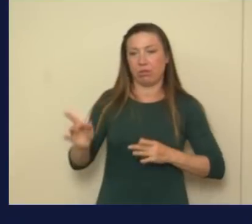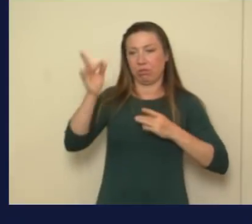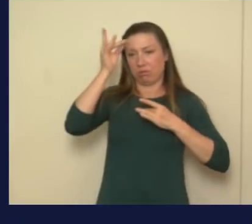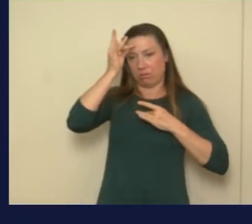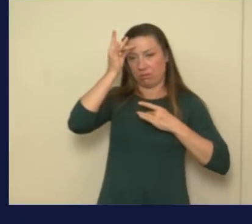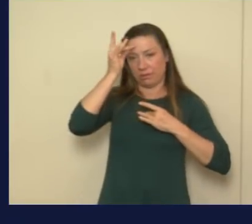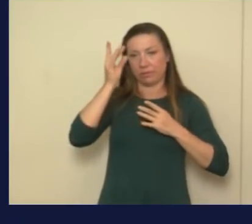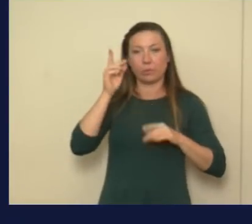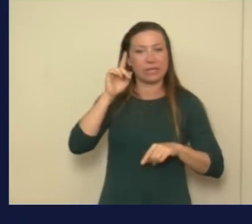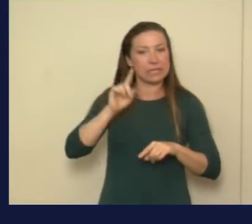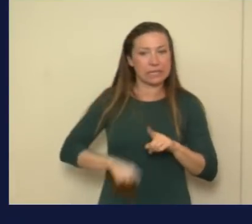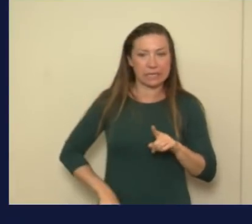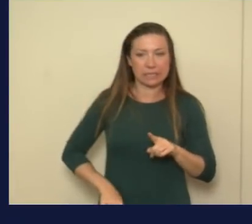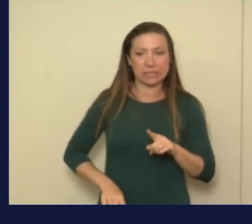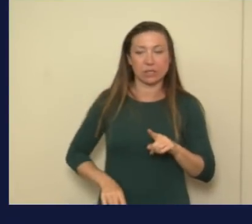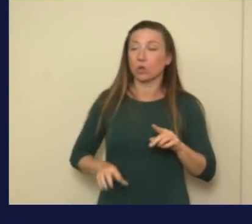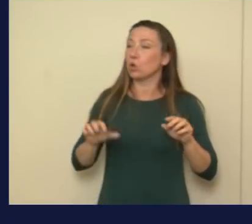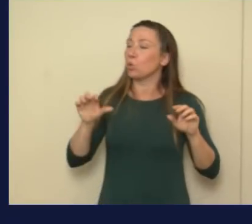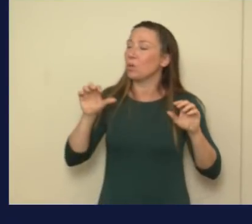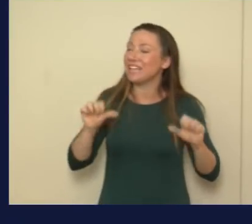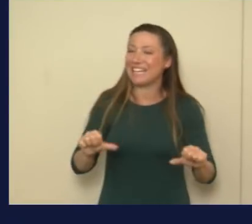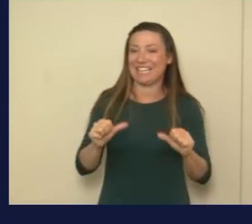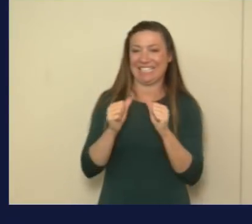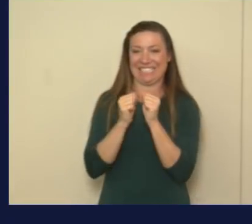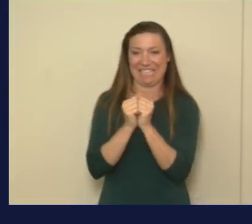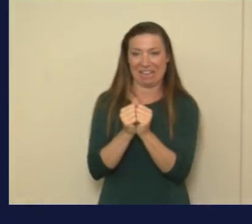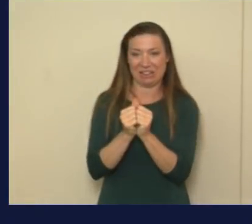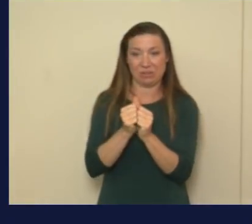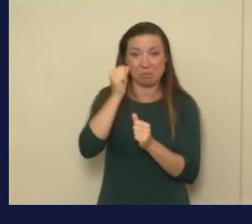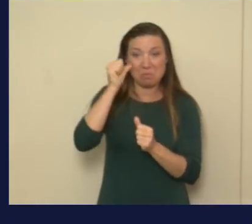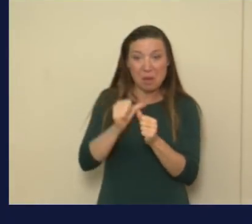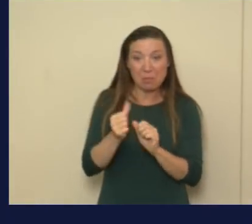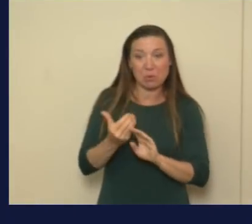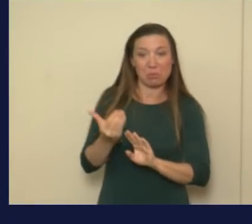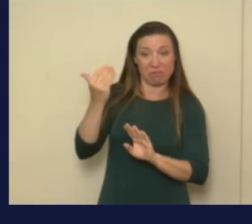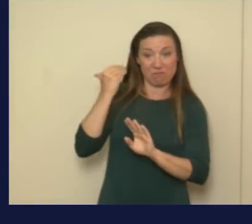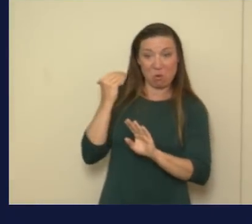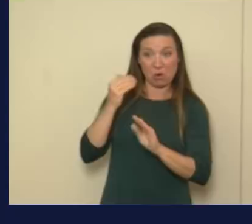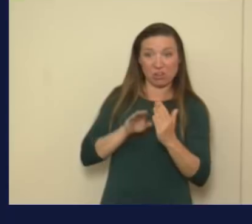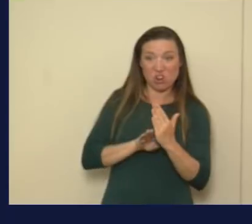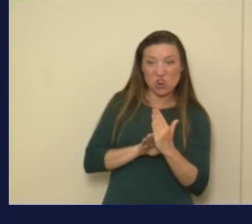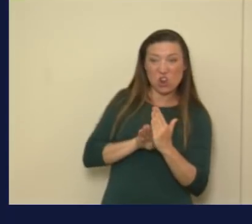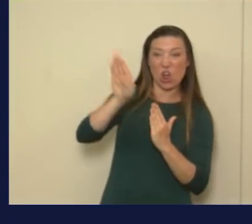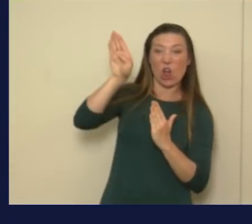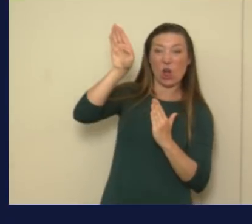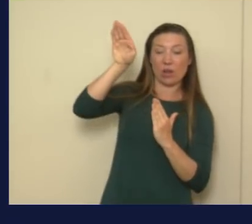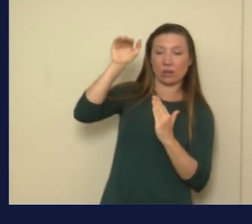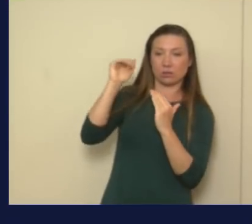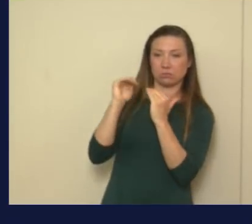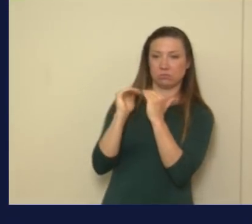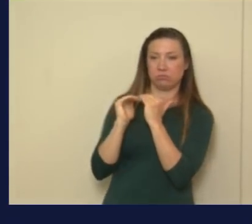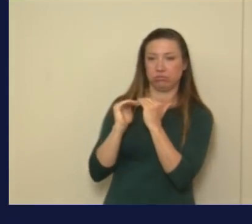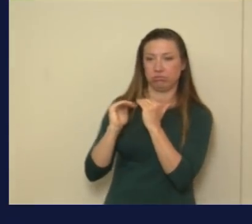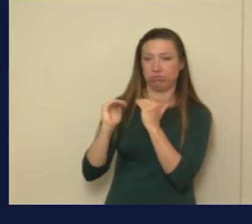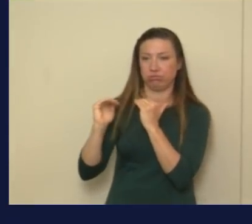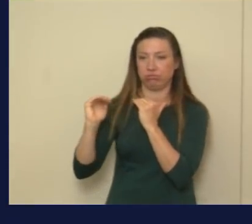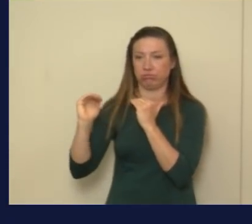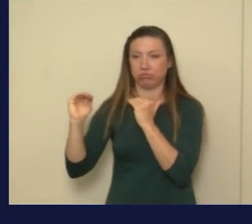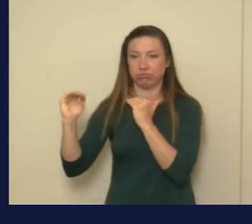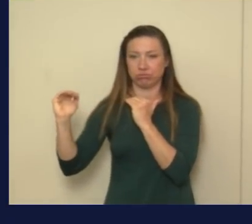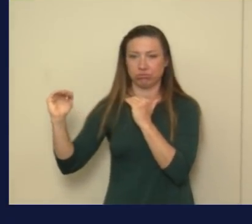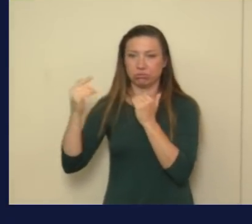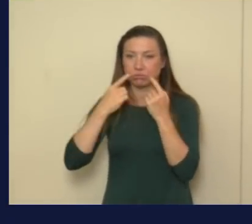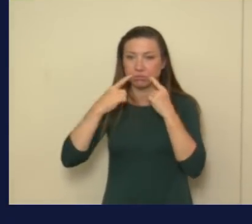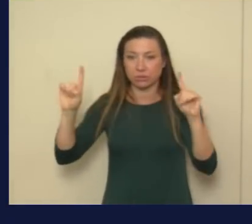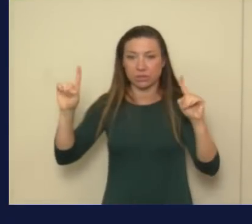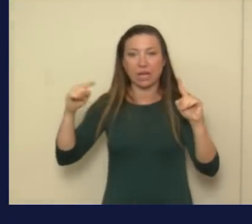together. We flattened the curve once before, and I have no doubt that we are able and we will together